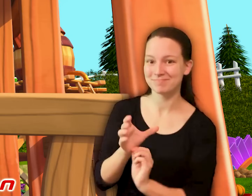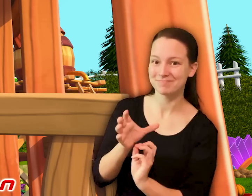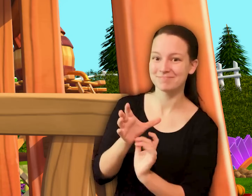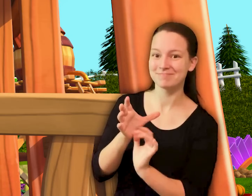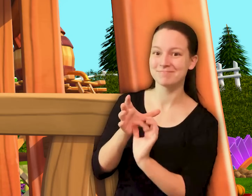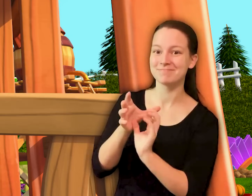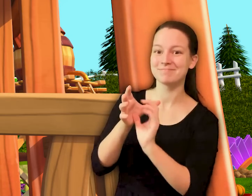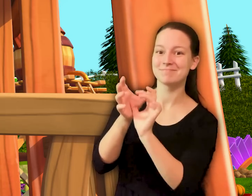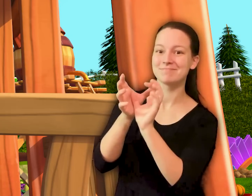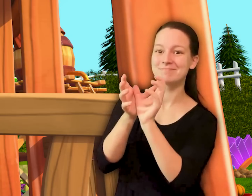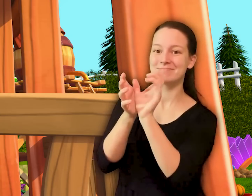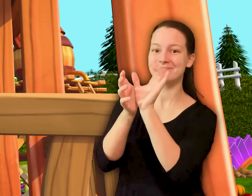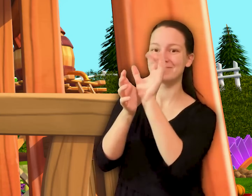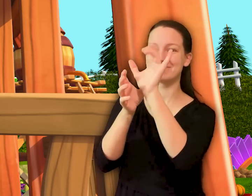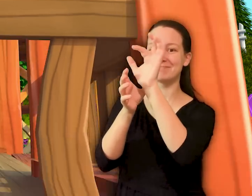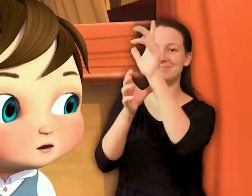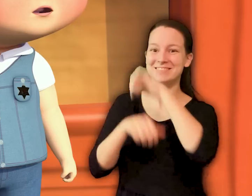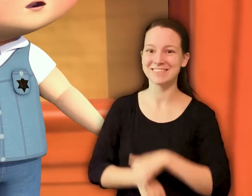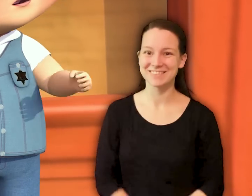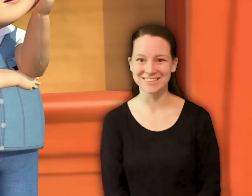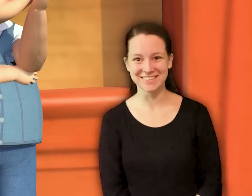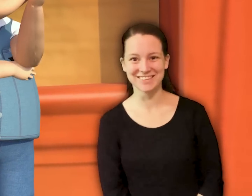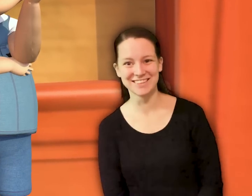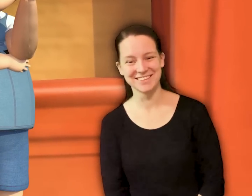spout again